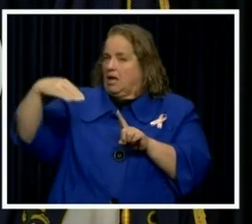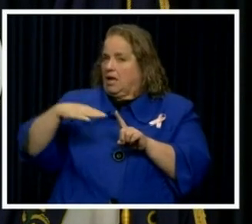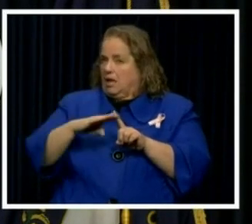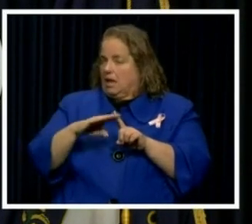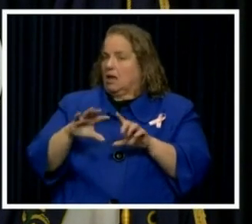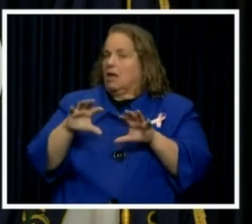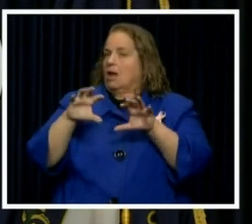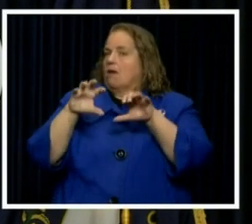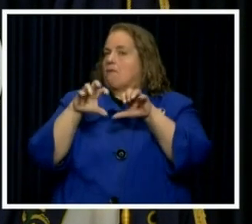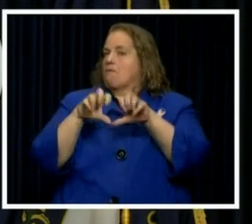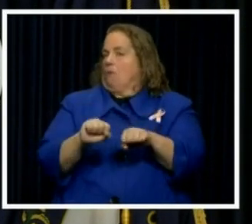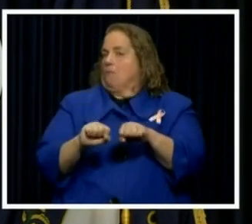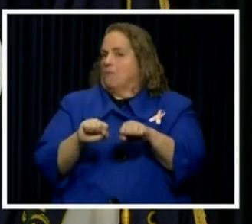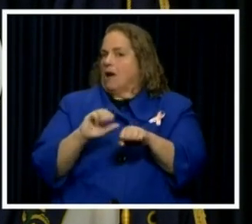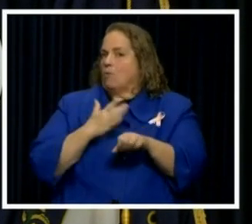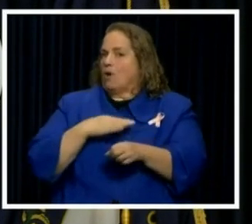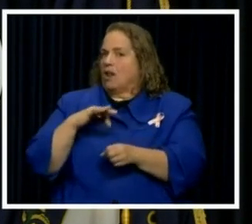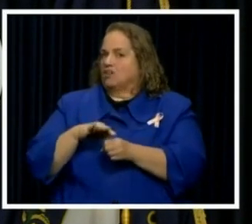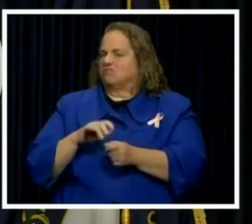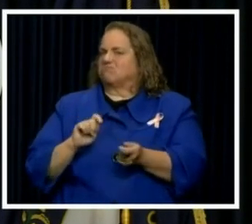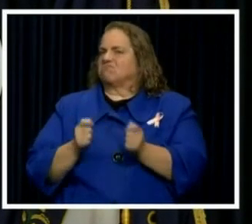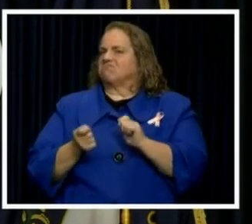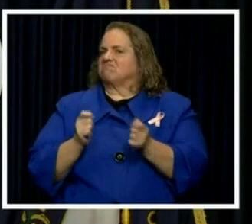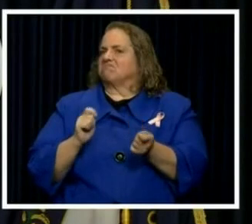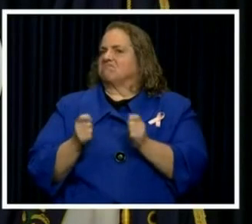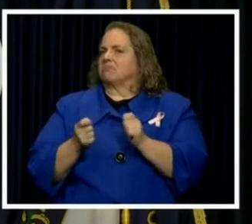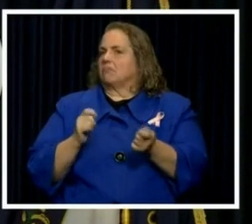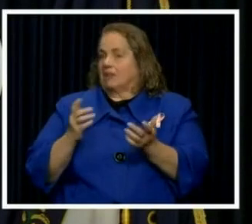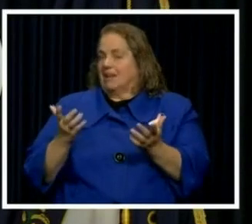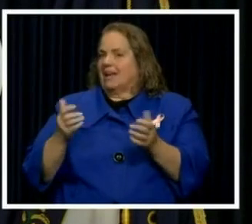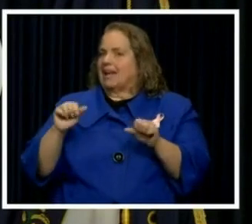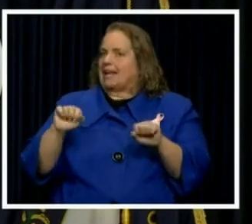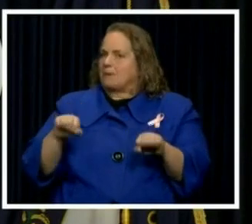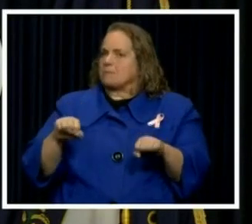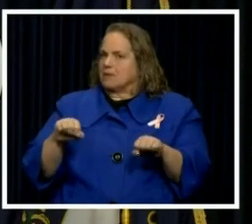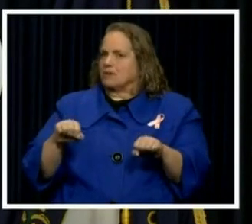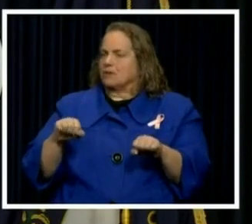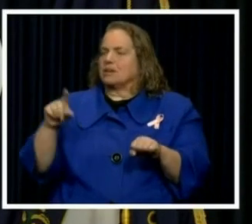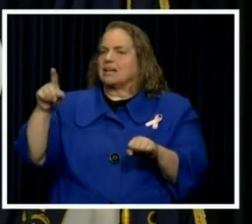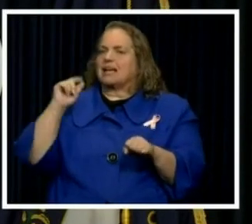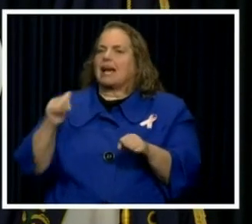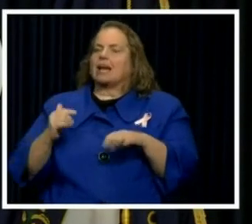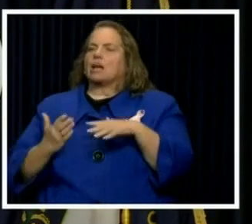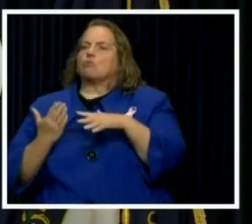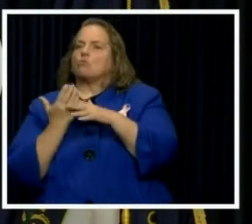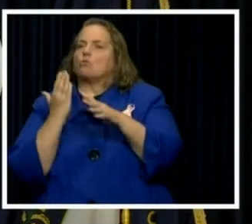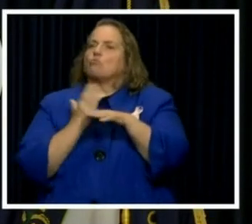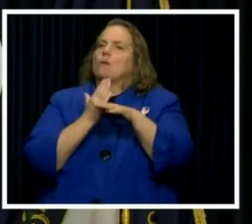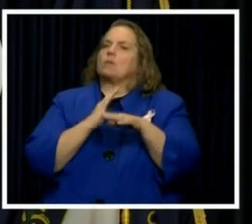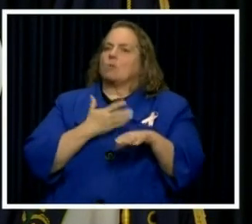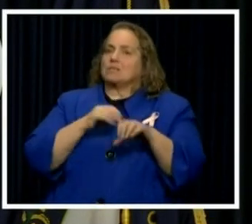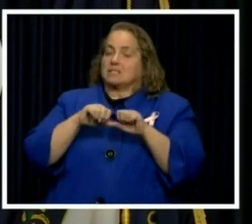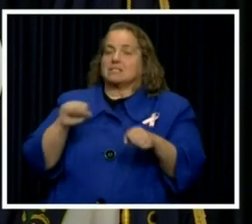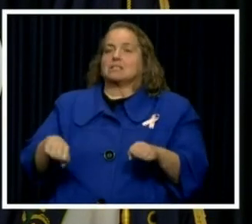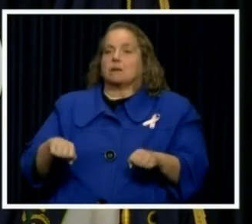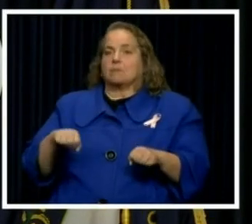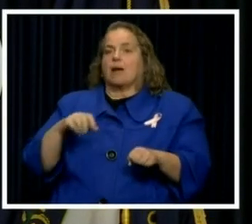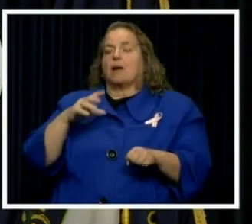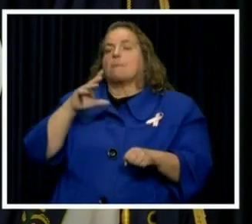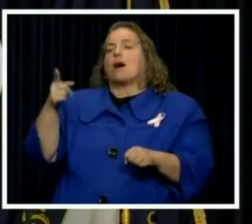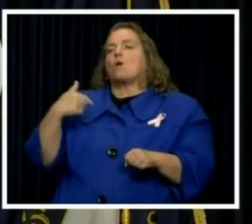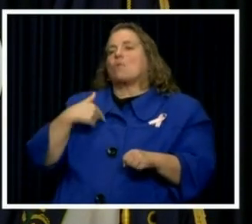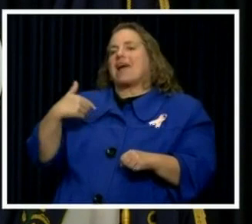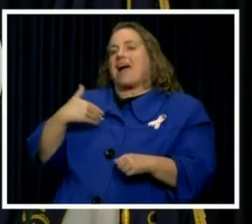capability, an IT capability, of simply getting together with various systems and assessing the vulnerability of